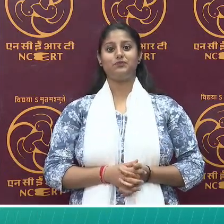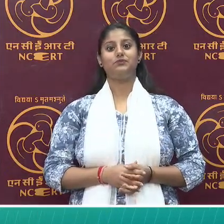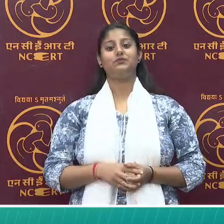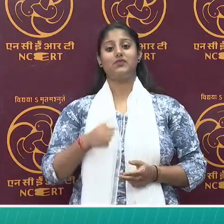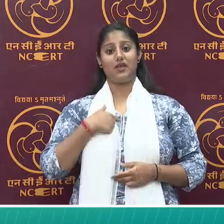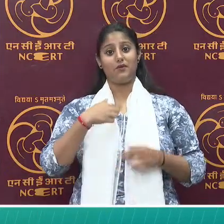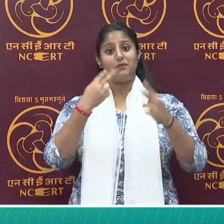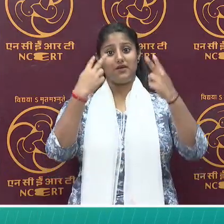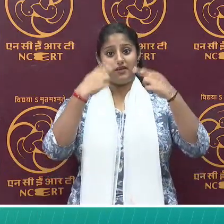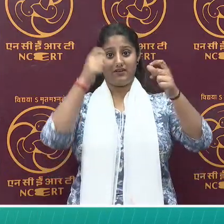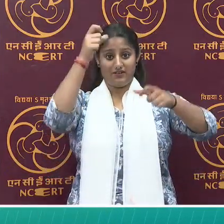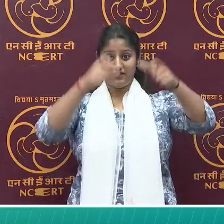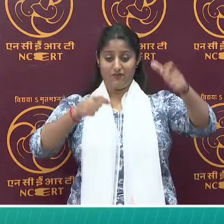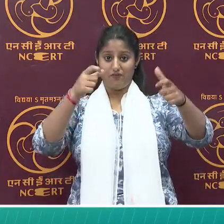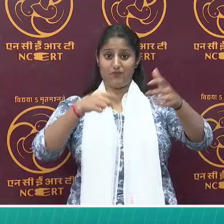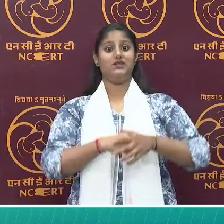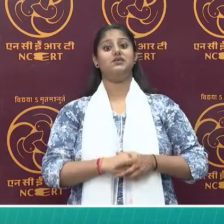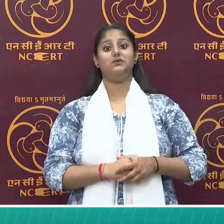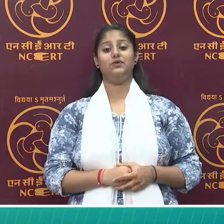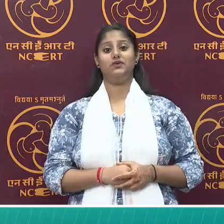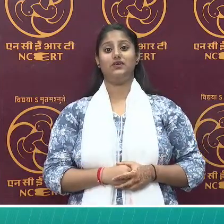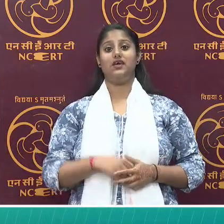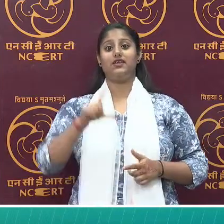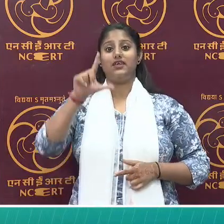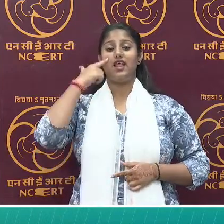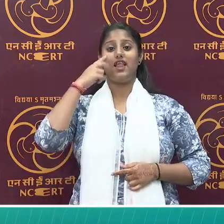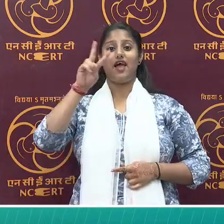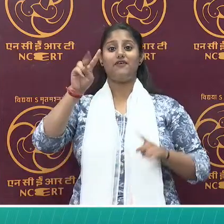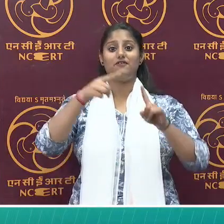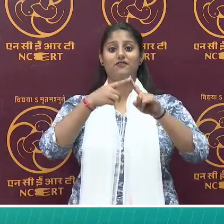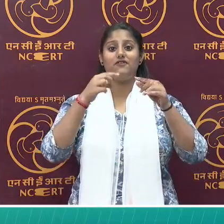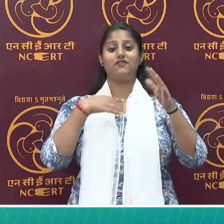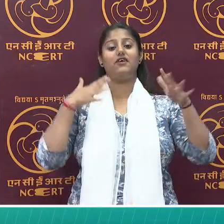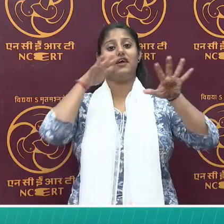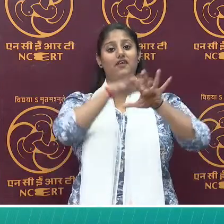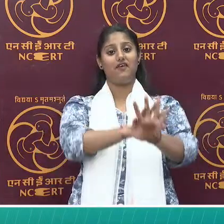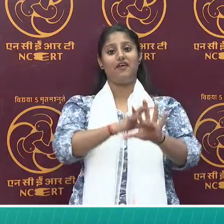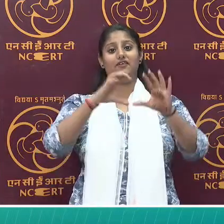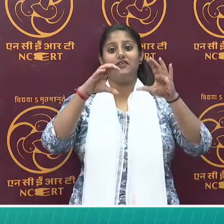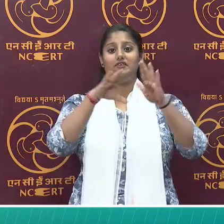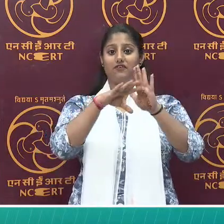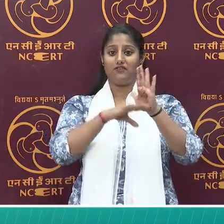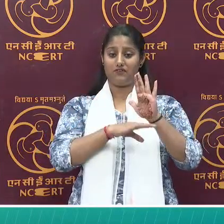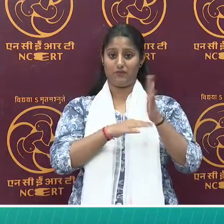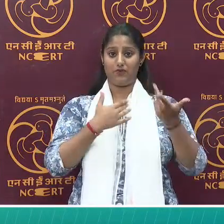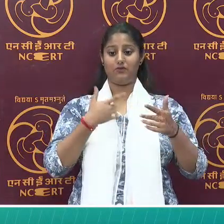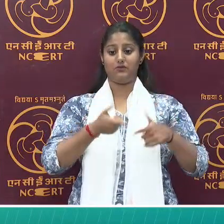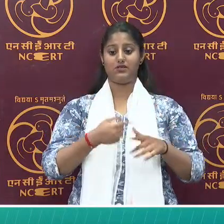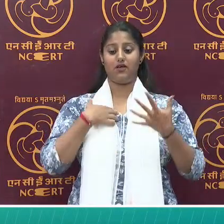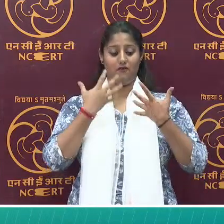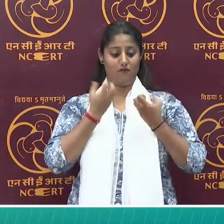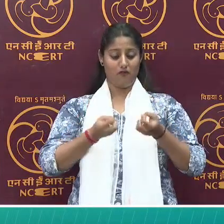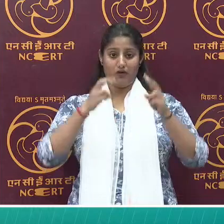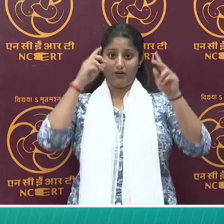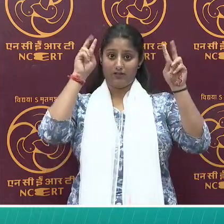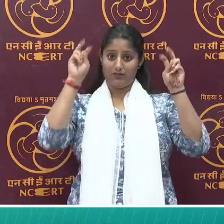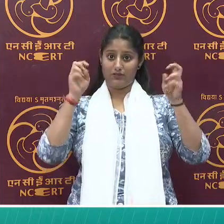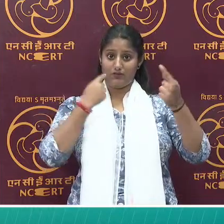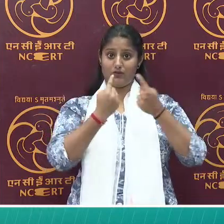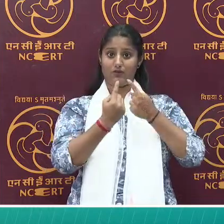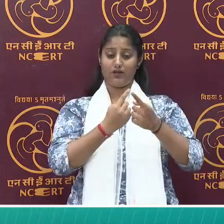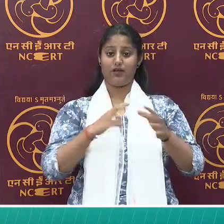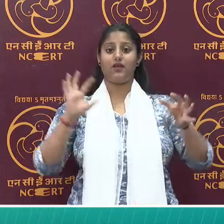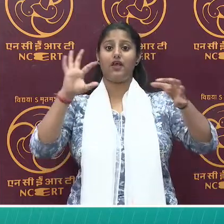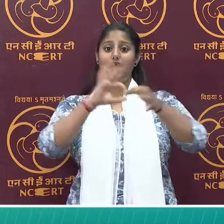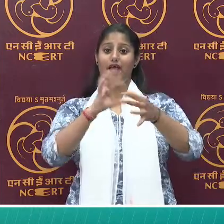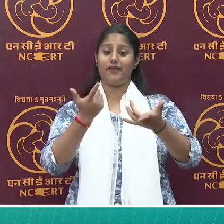I also wish to tell you dear viewers that during the live interaction, if you have any questions from us, if you want to talk to us or